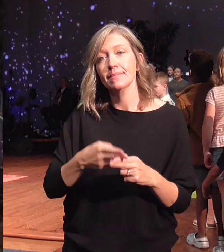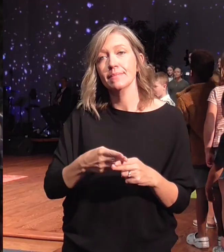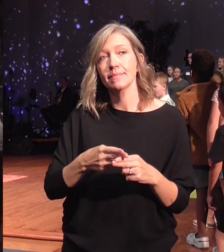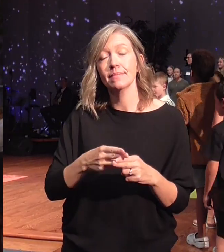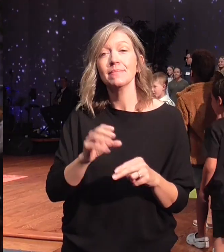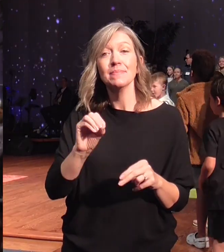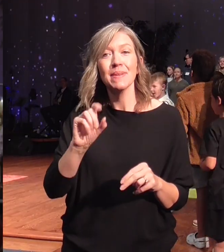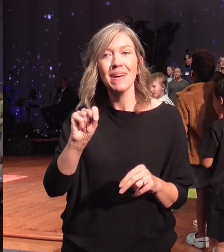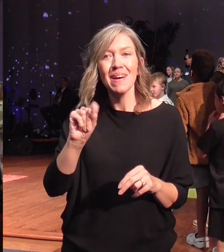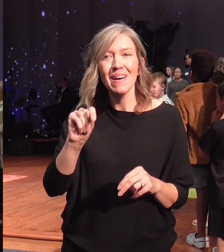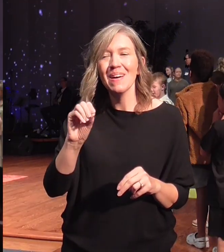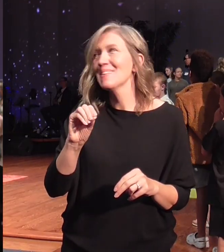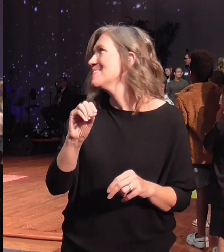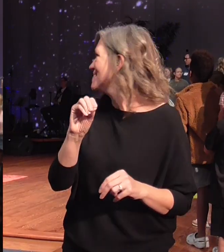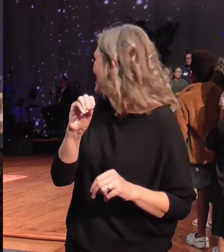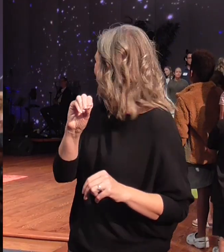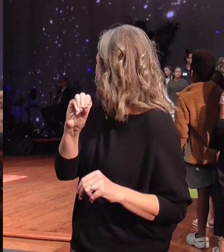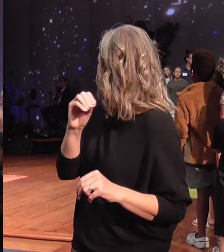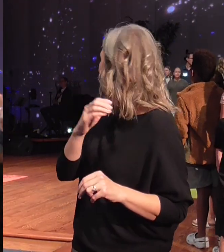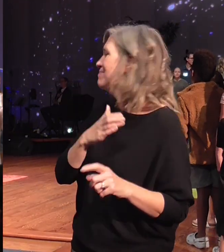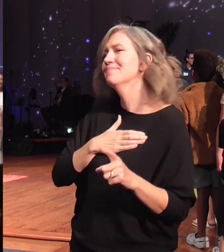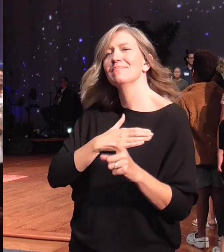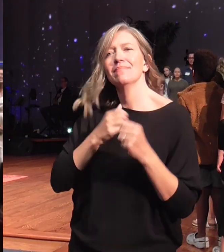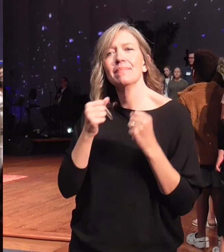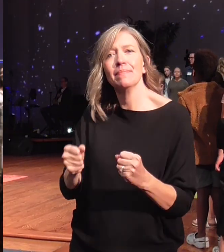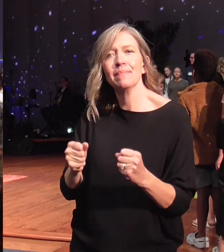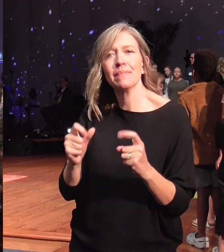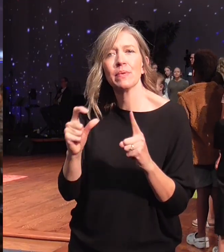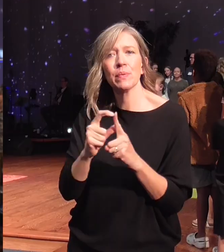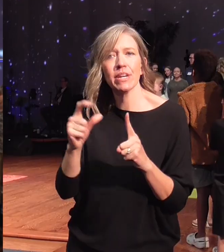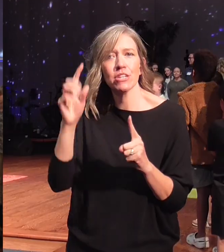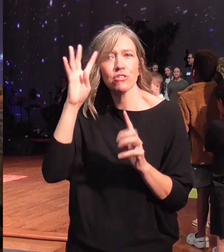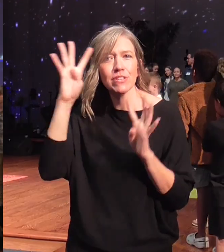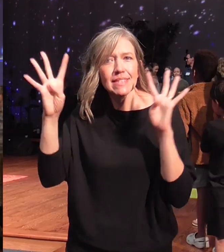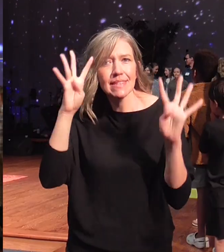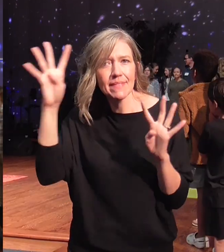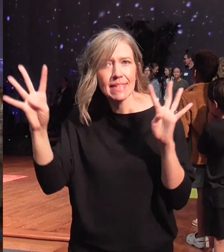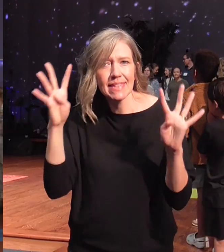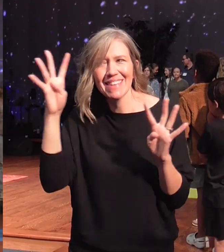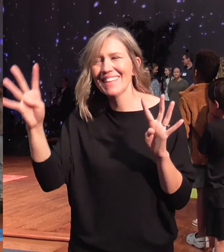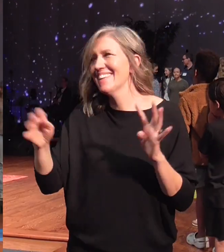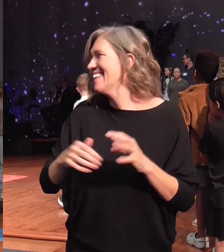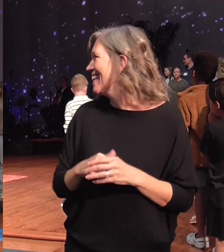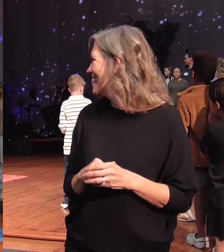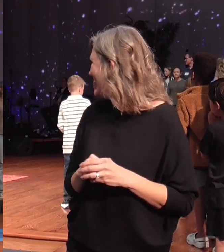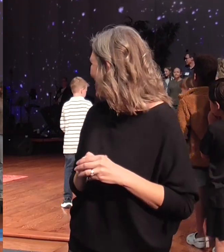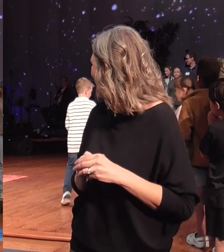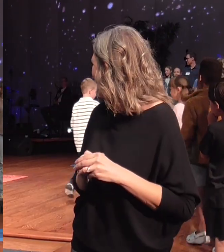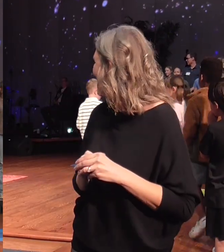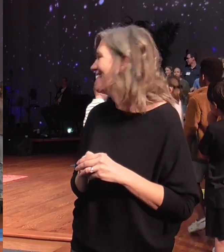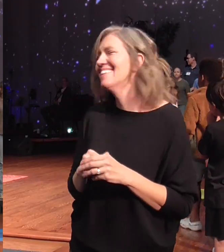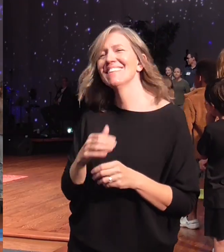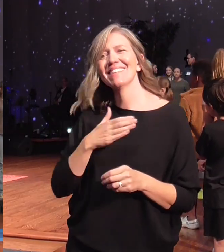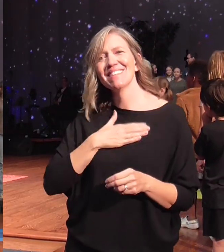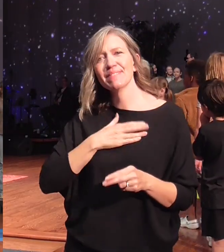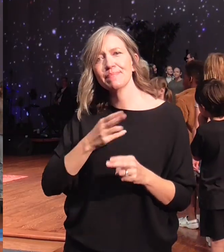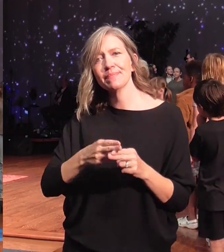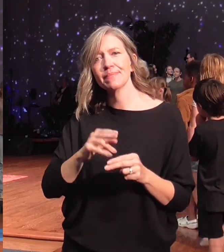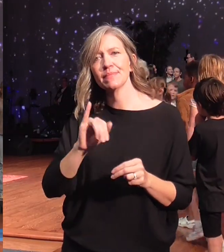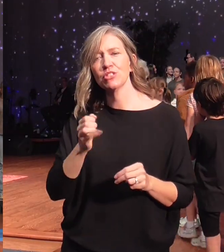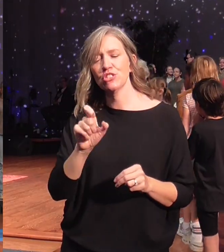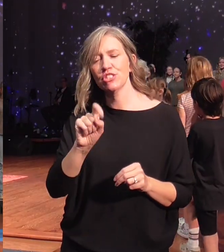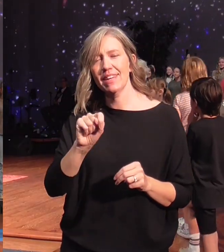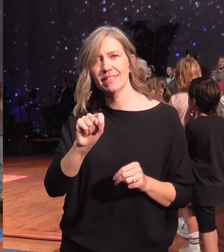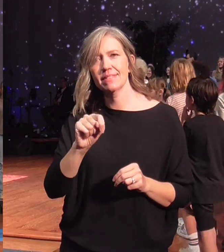My name is Otto, and my power word is creativity. My name is Jet,